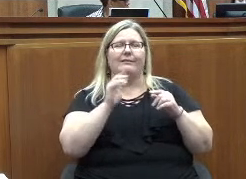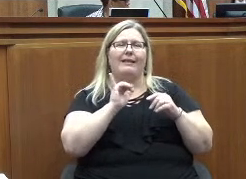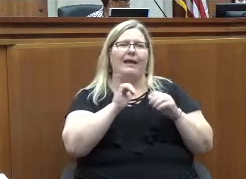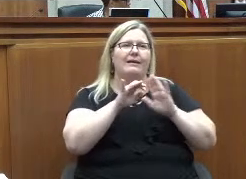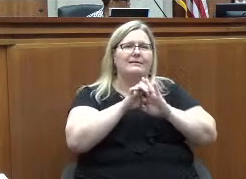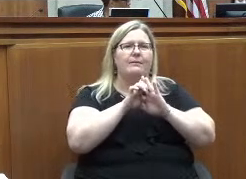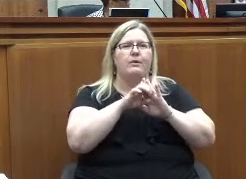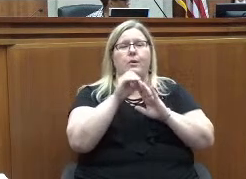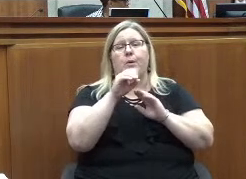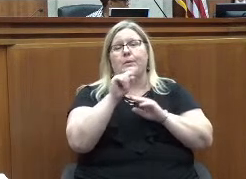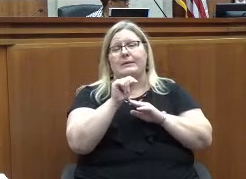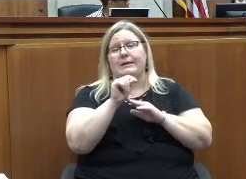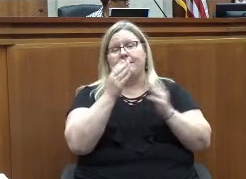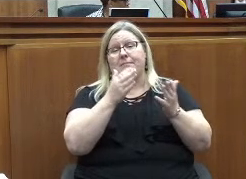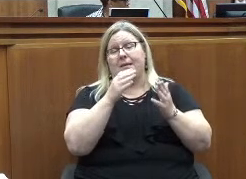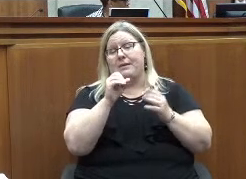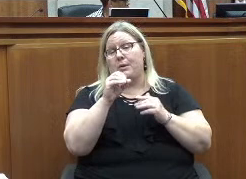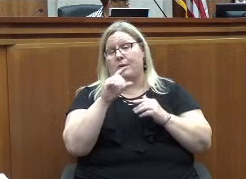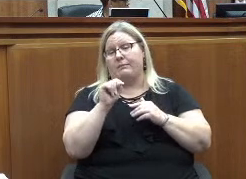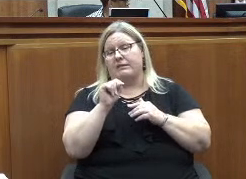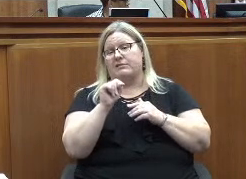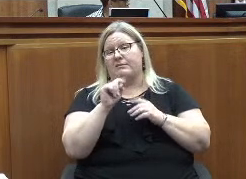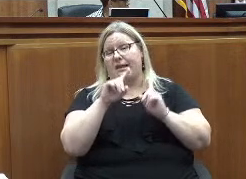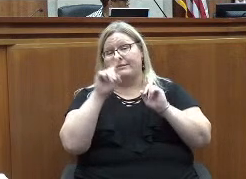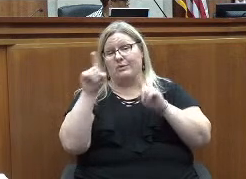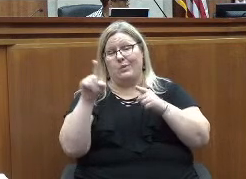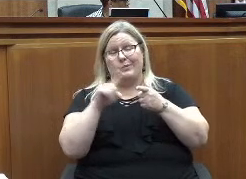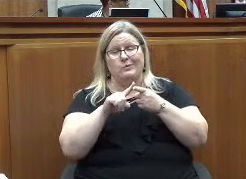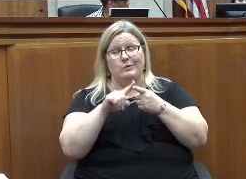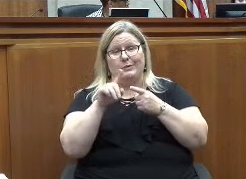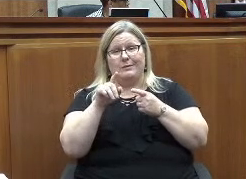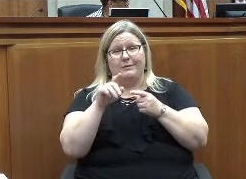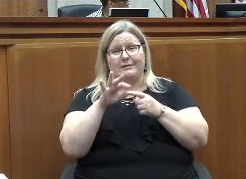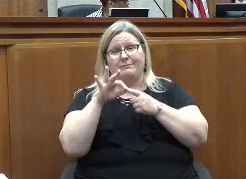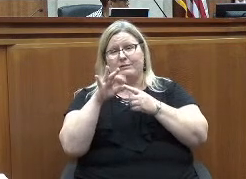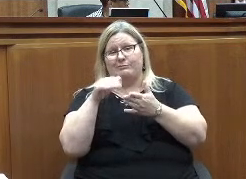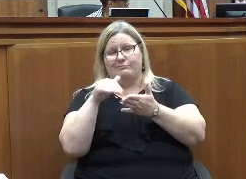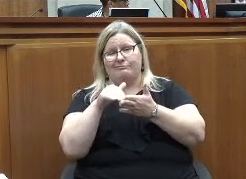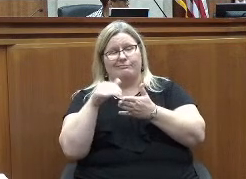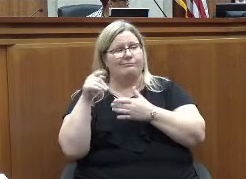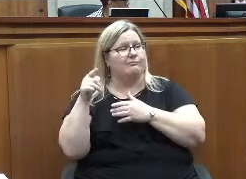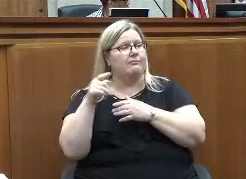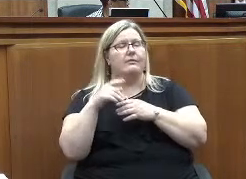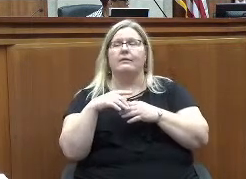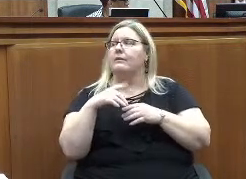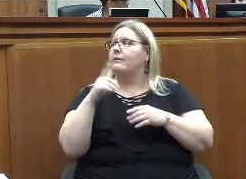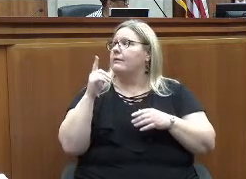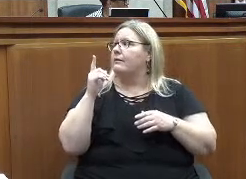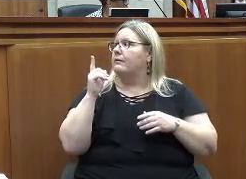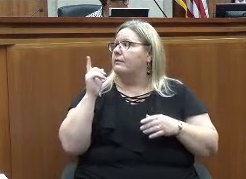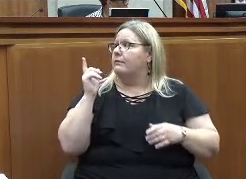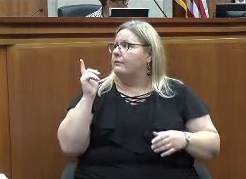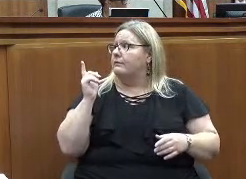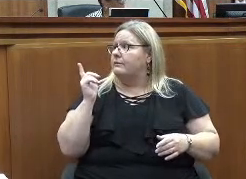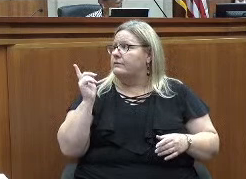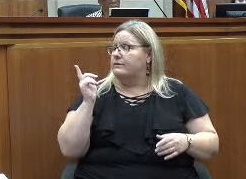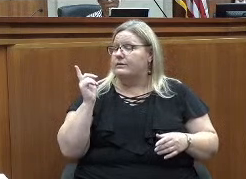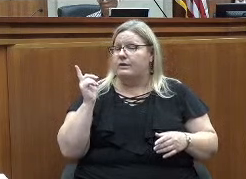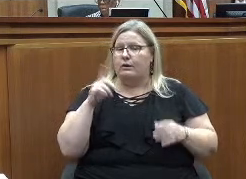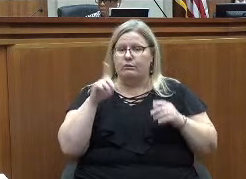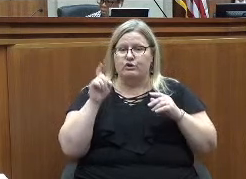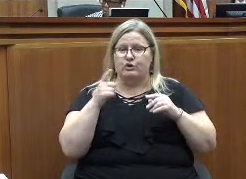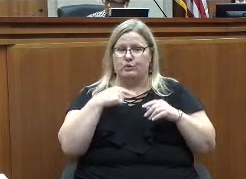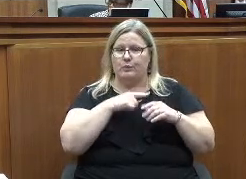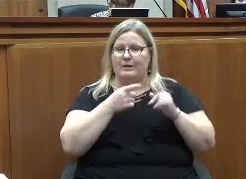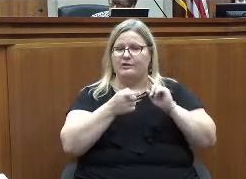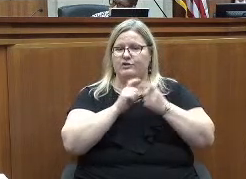might be at an OT center, so that would be a little complicated the way that's worded. So should we, so then change the motion